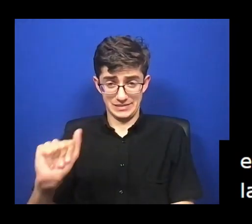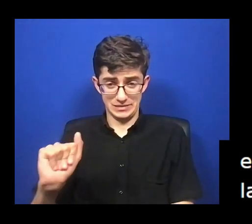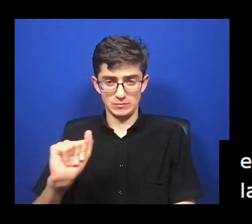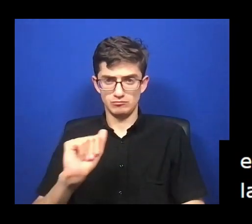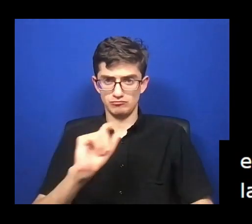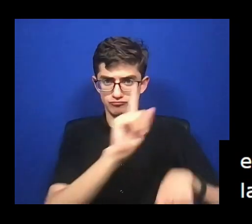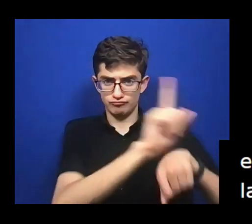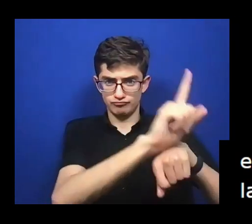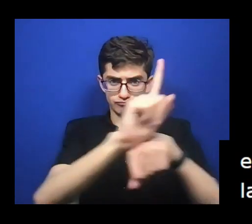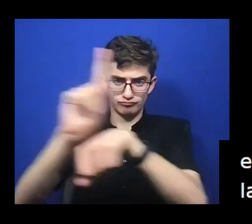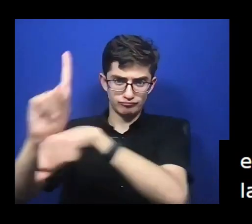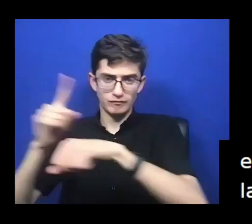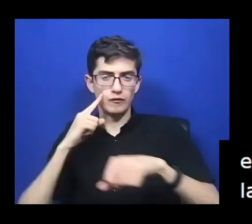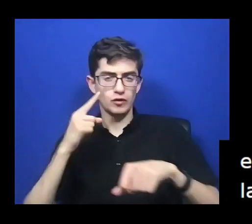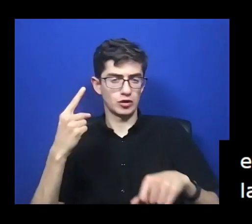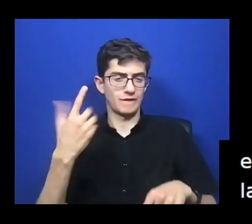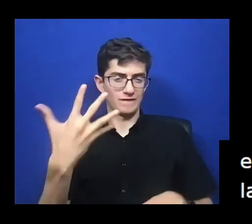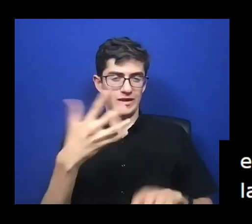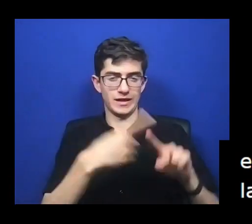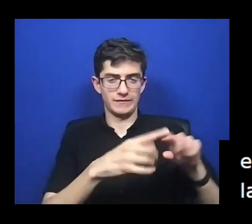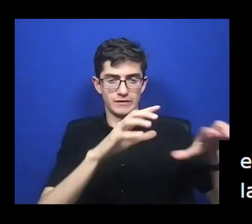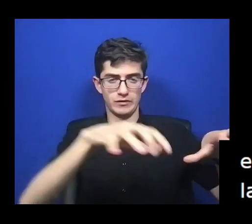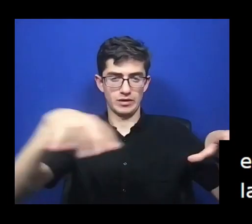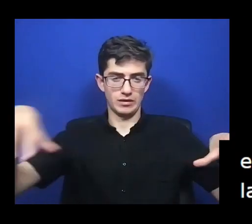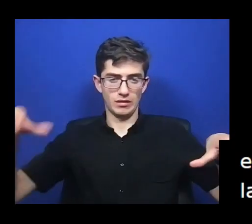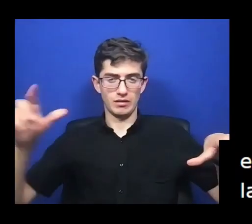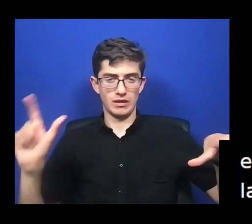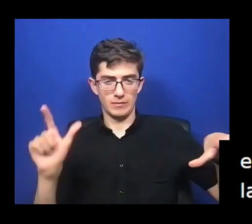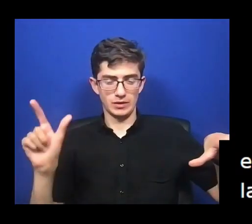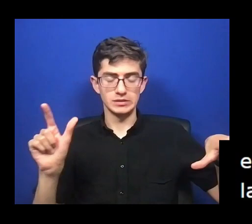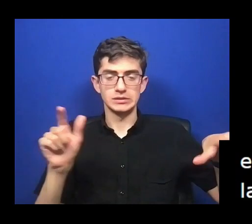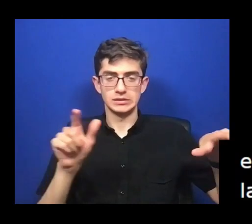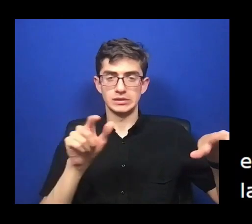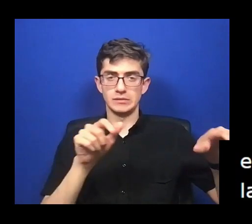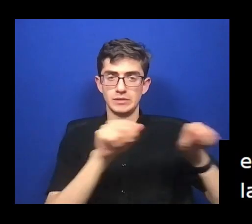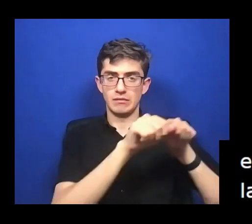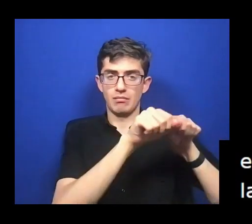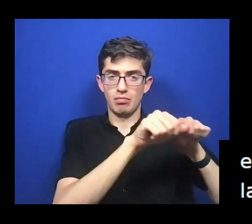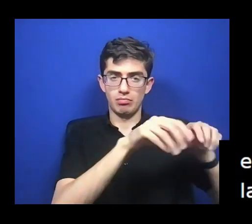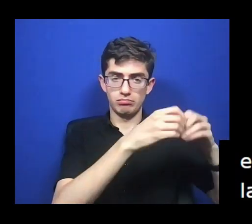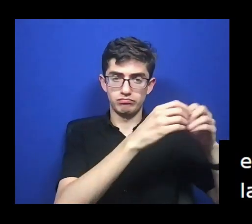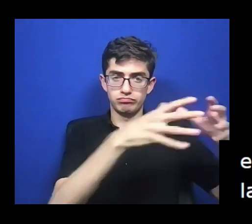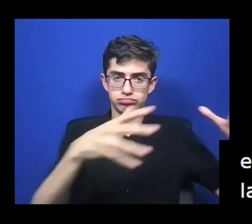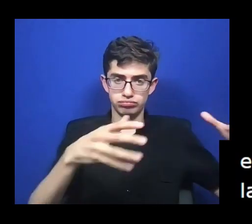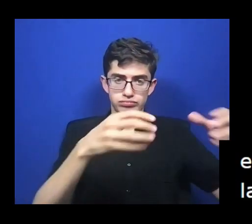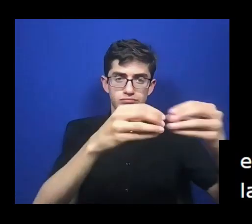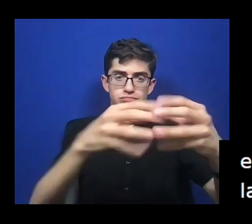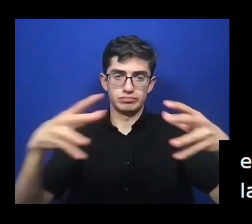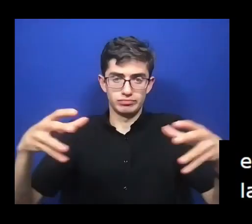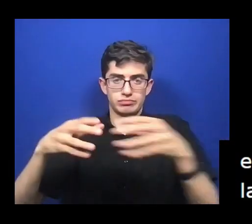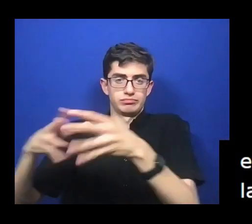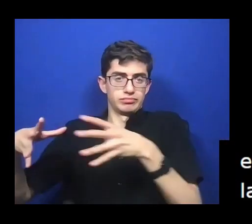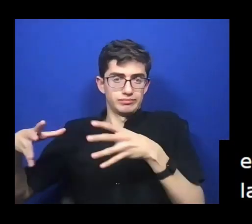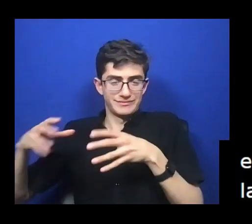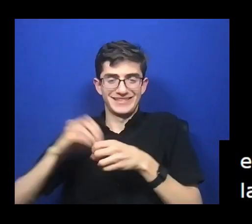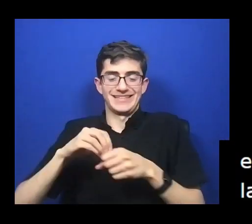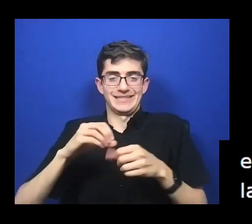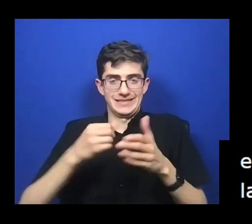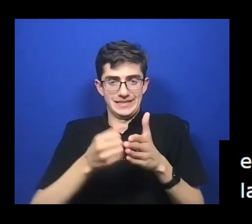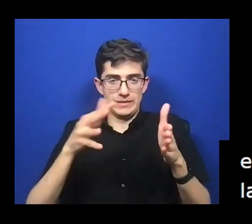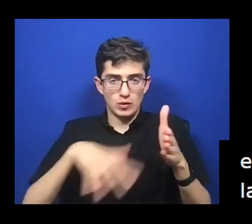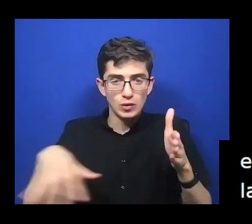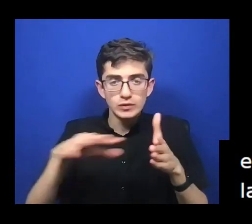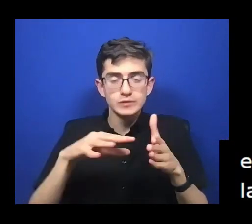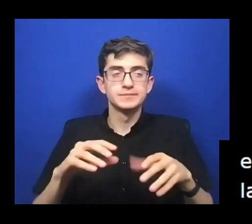that into the neighborhoods in controlled territories, provided networking kits